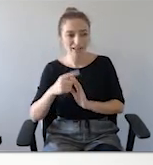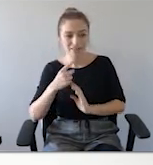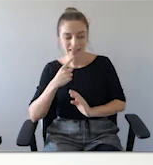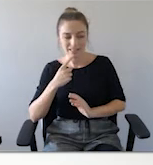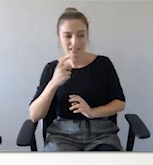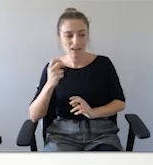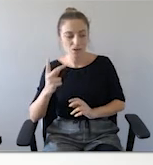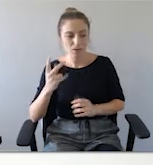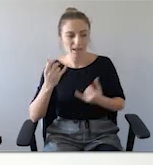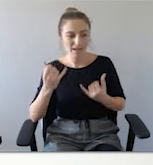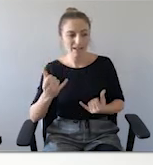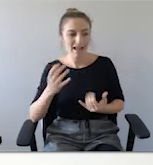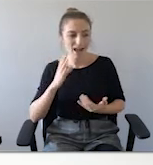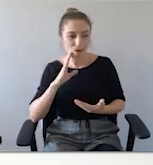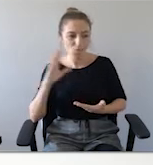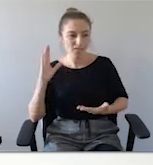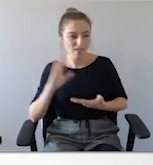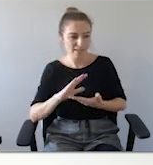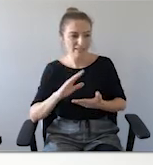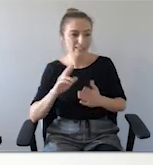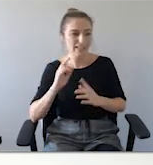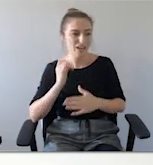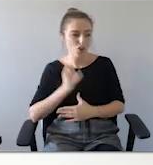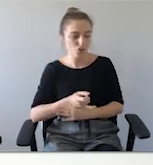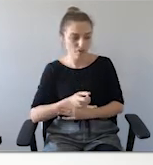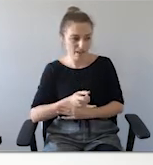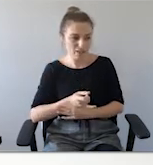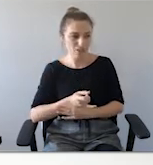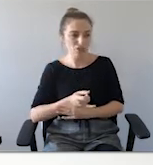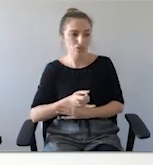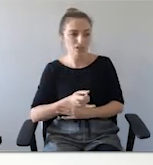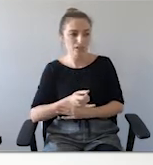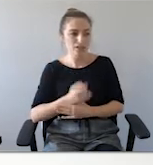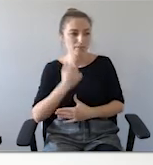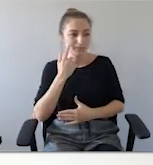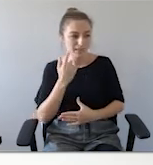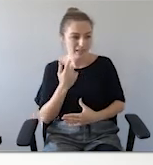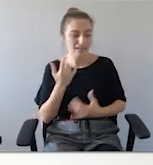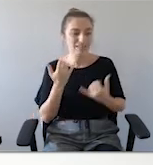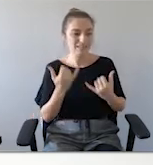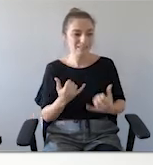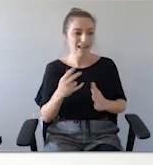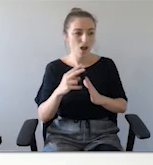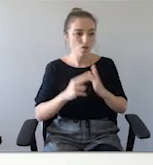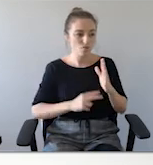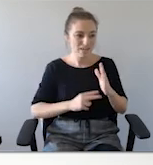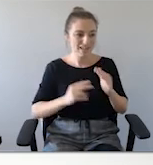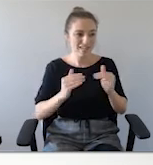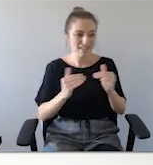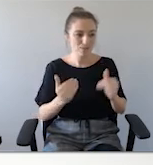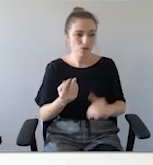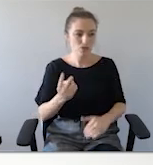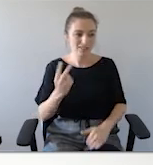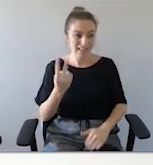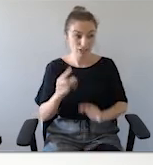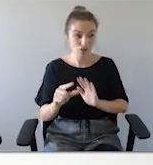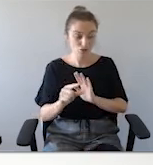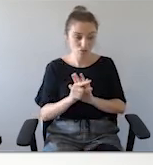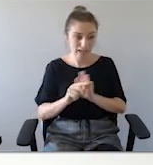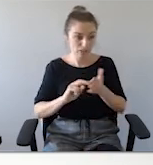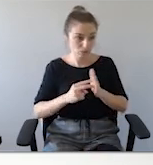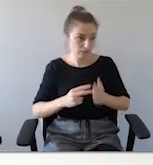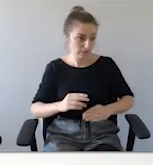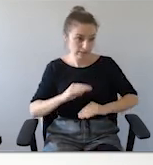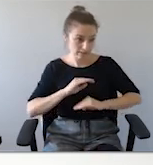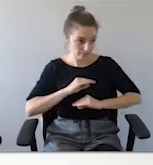to less intervention because, as you clearly see, he is now reading at a second grade level based off of it, but he